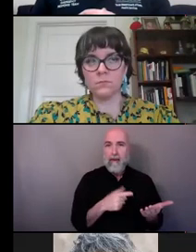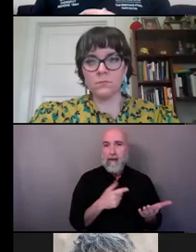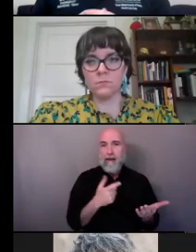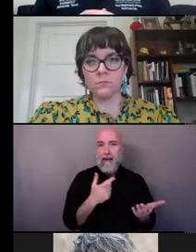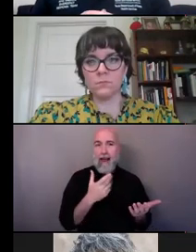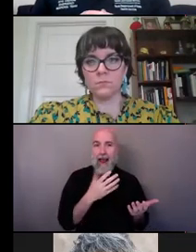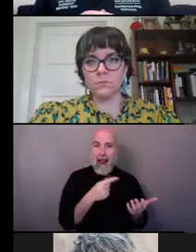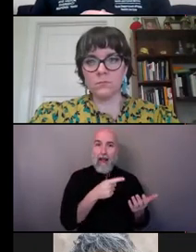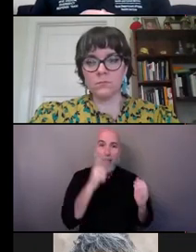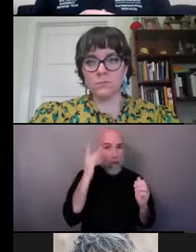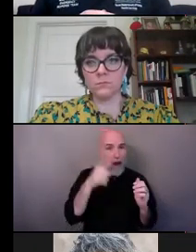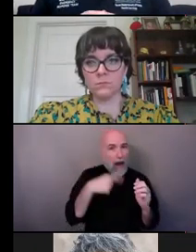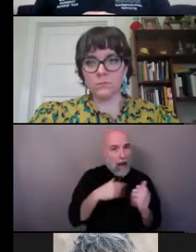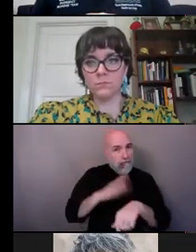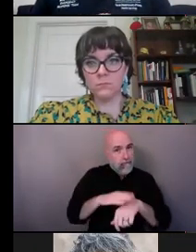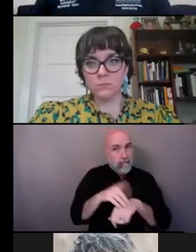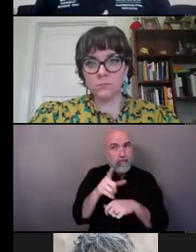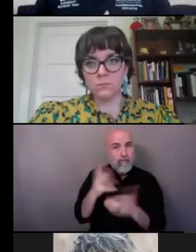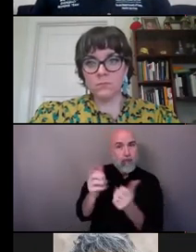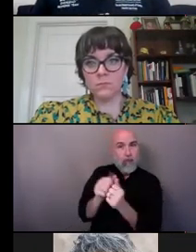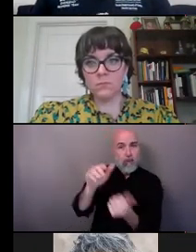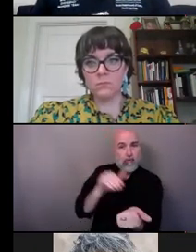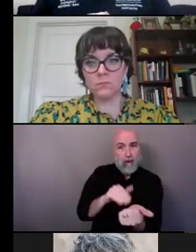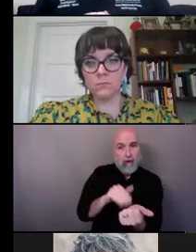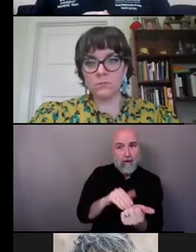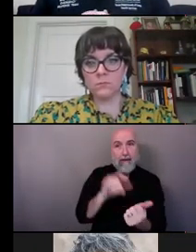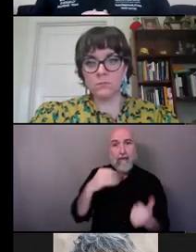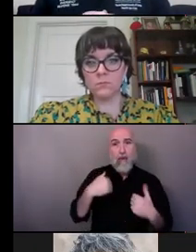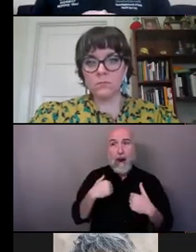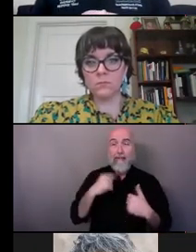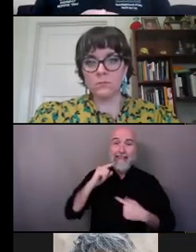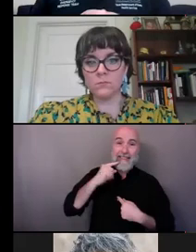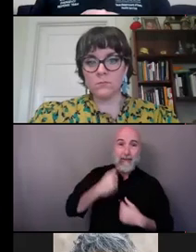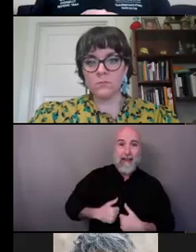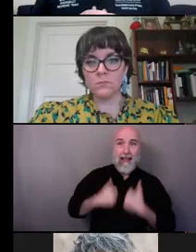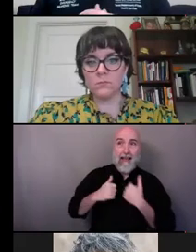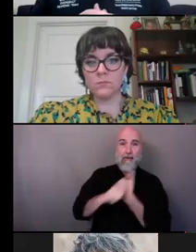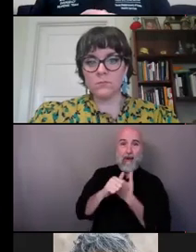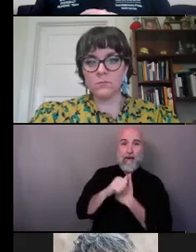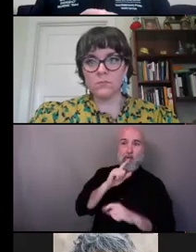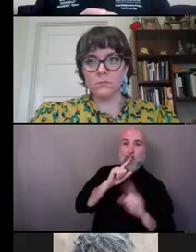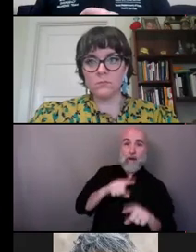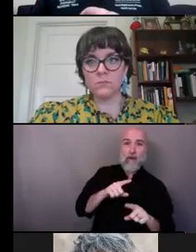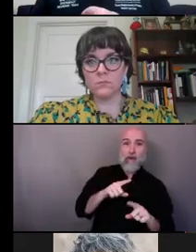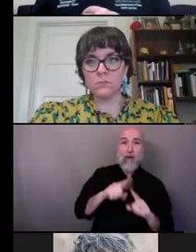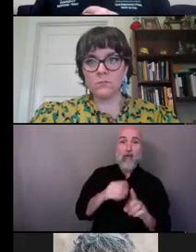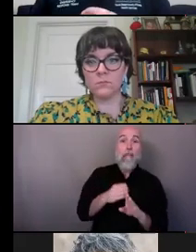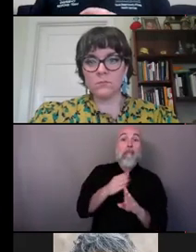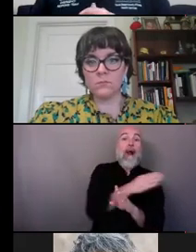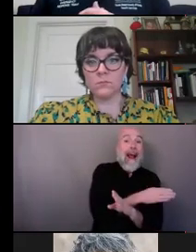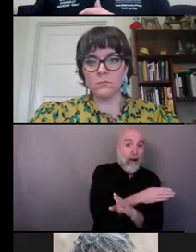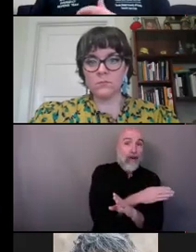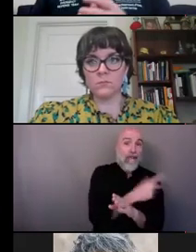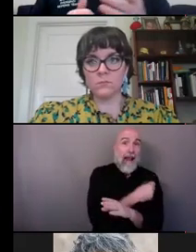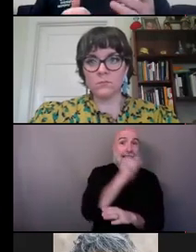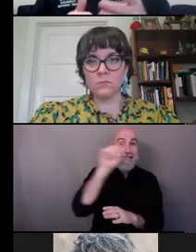a reason to talk to your doctor if you've had serious life-threatening reactions to prior vaccines, and